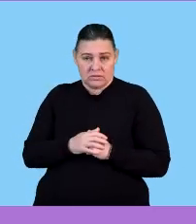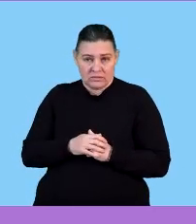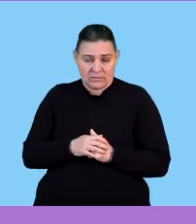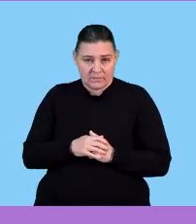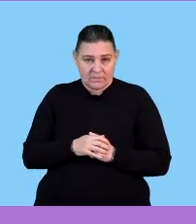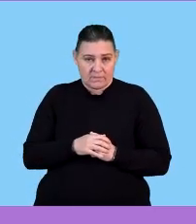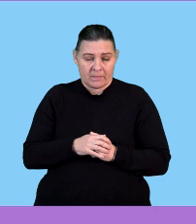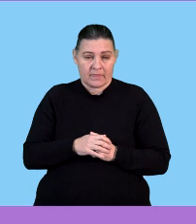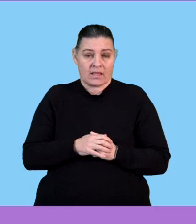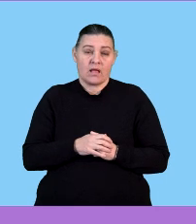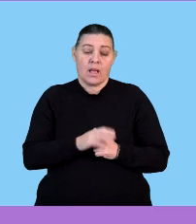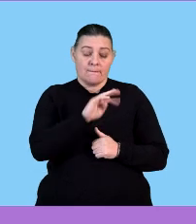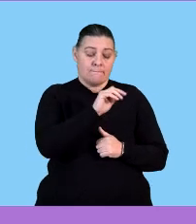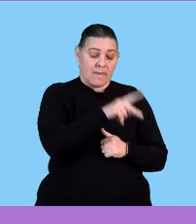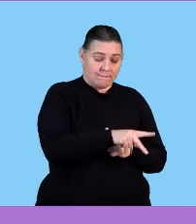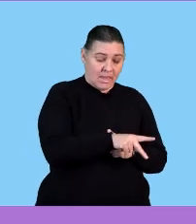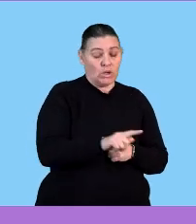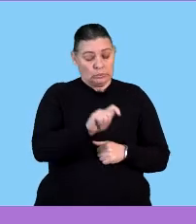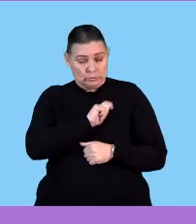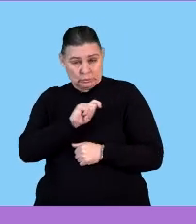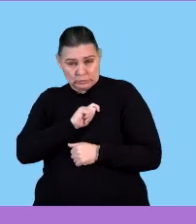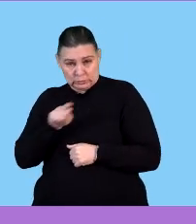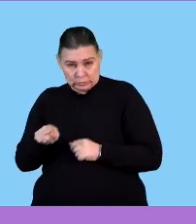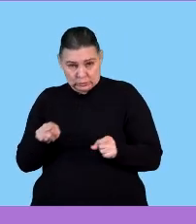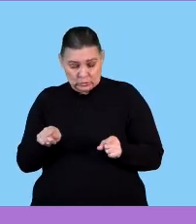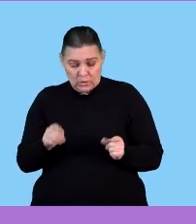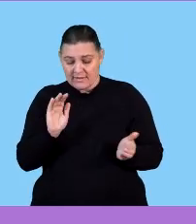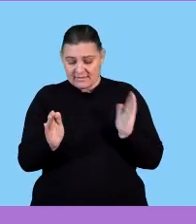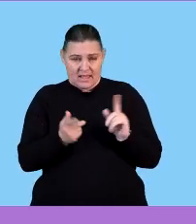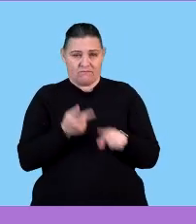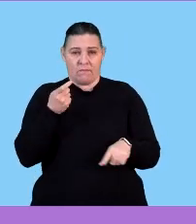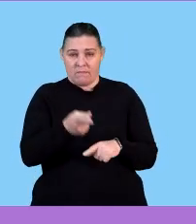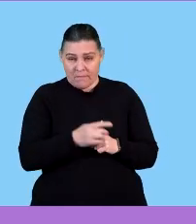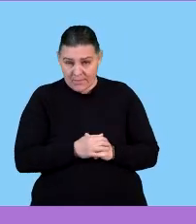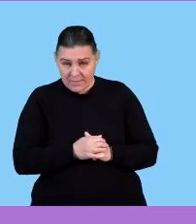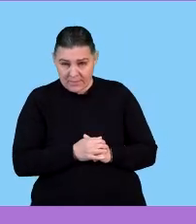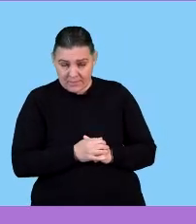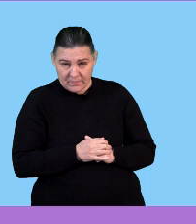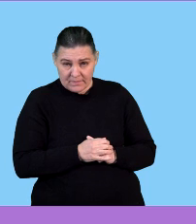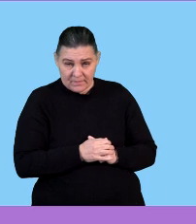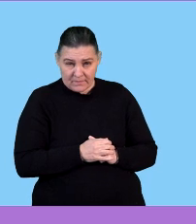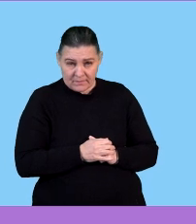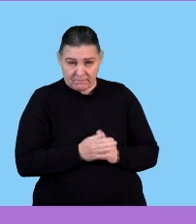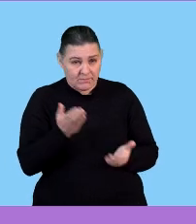the map and actual, that's where our scale comes from. Yes.